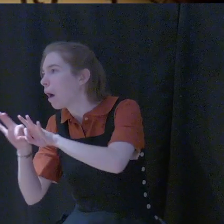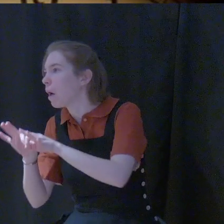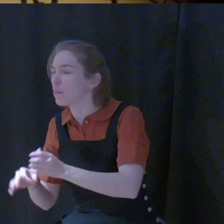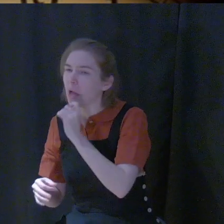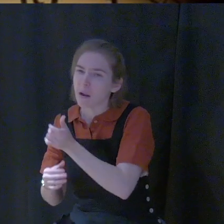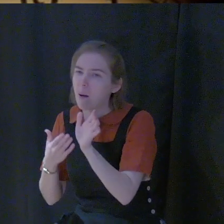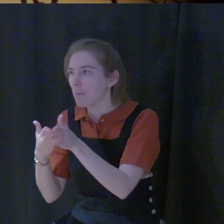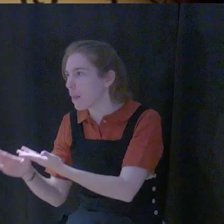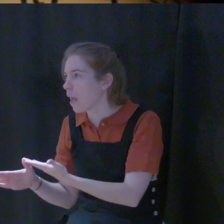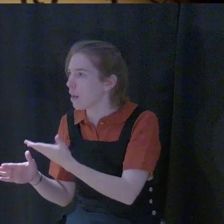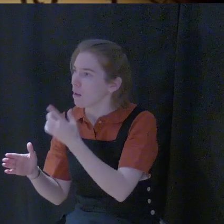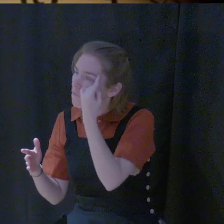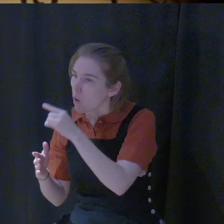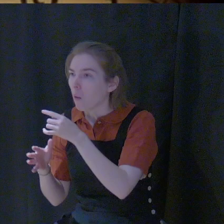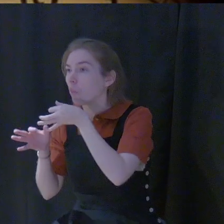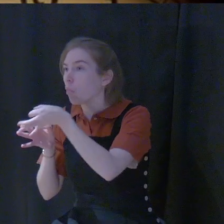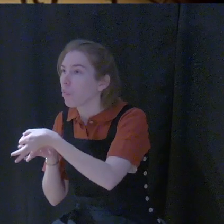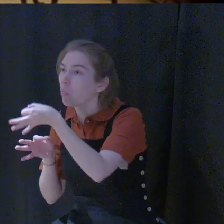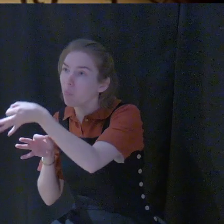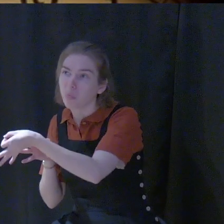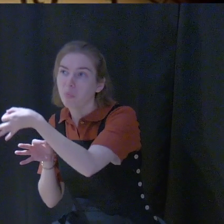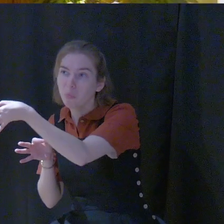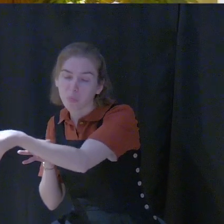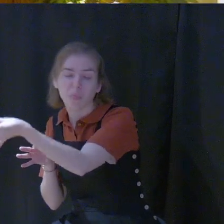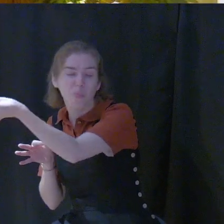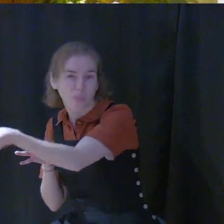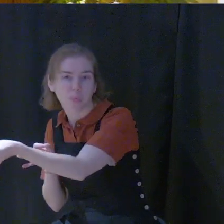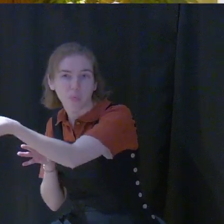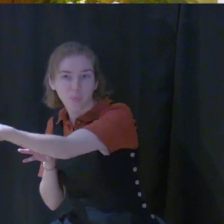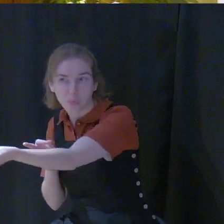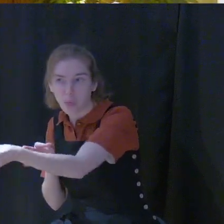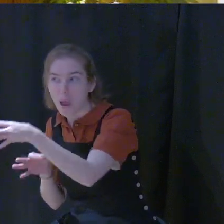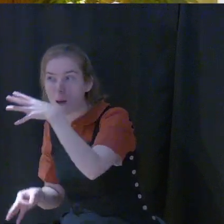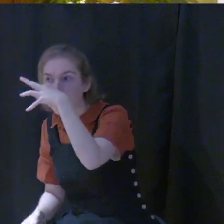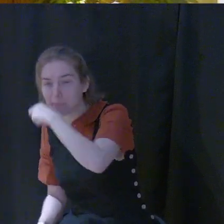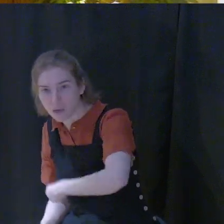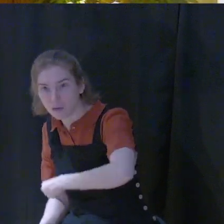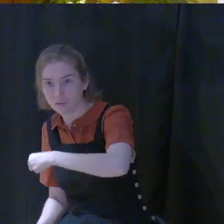didn't plan for an extended wait and they missed out.